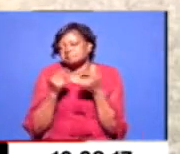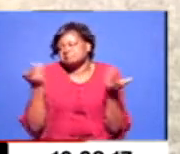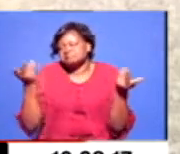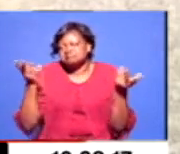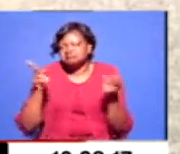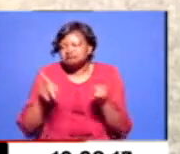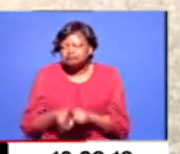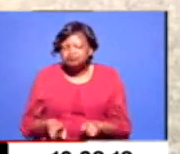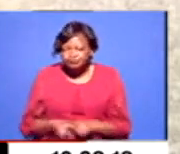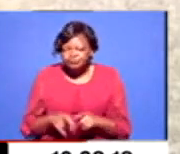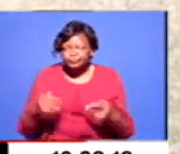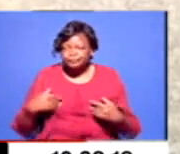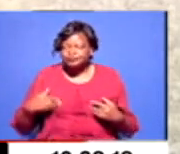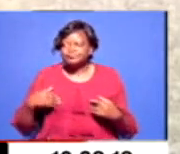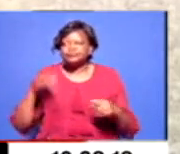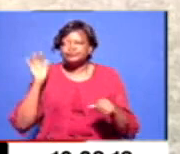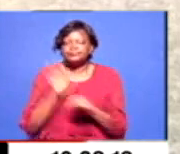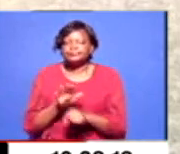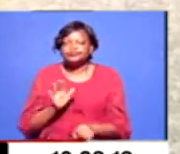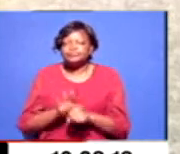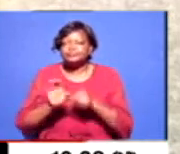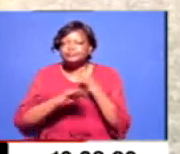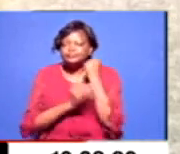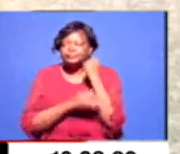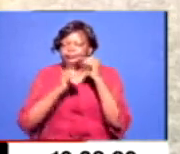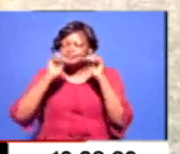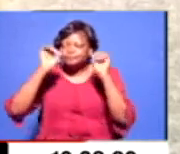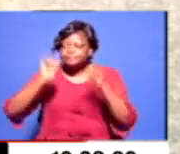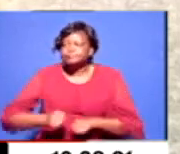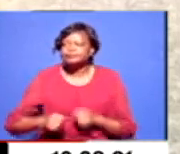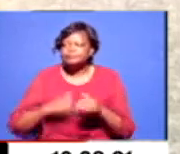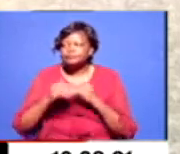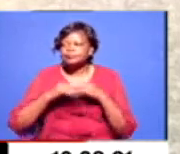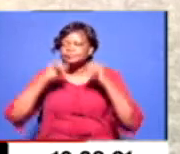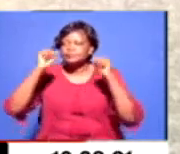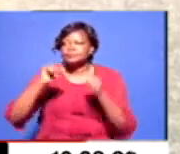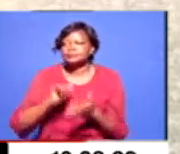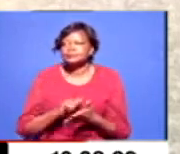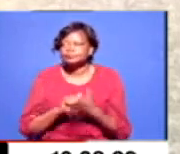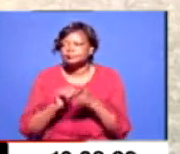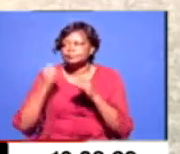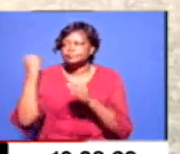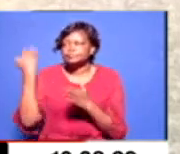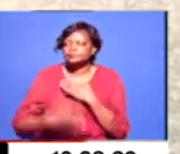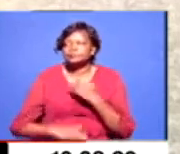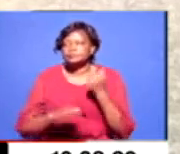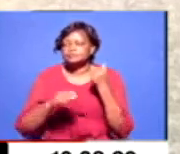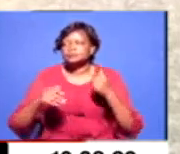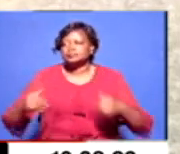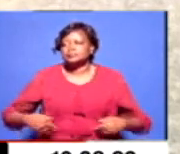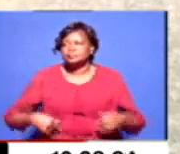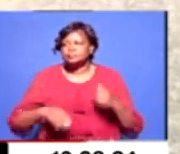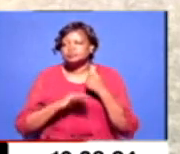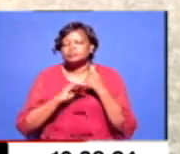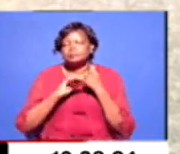to have higher numbers. If we can all agree to stop teenage pregnancies, then early marriages,